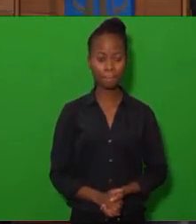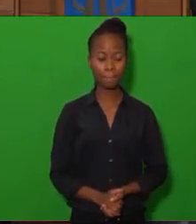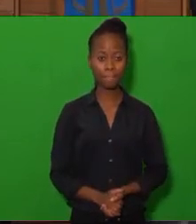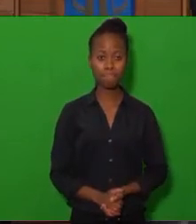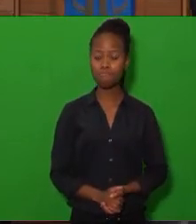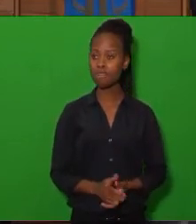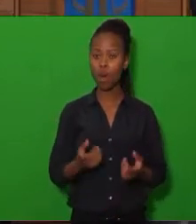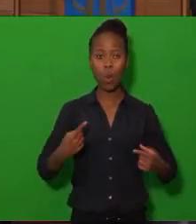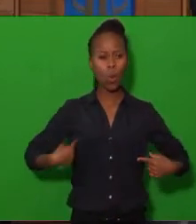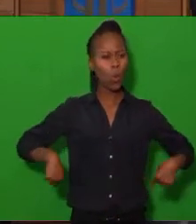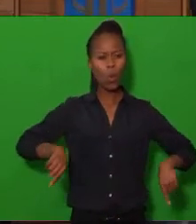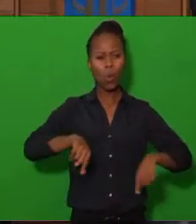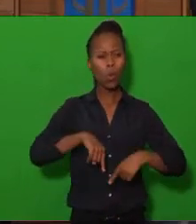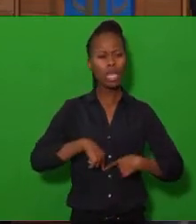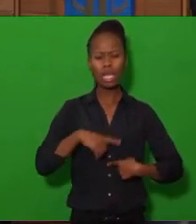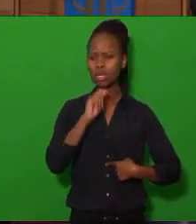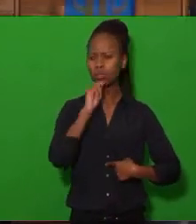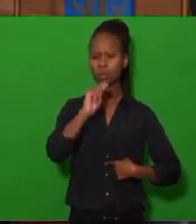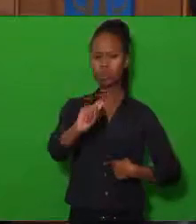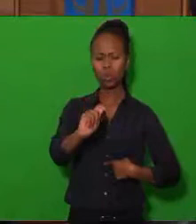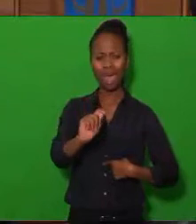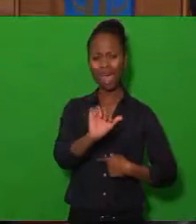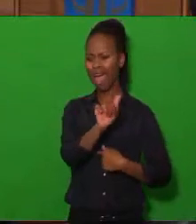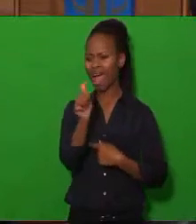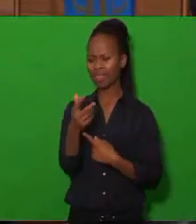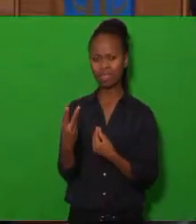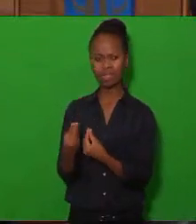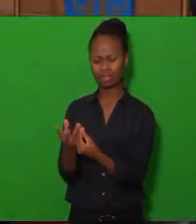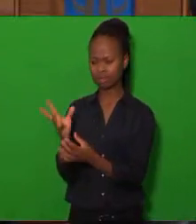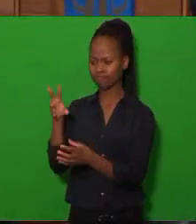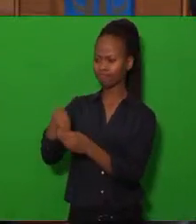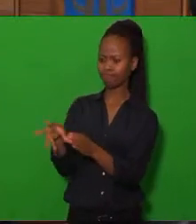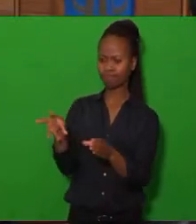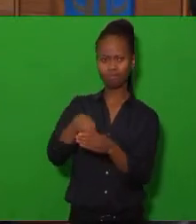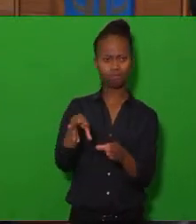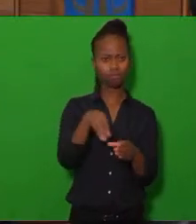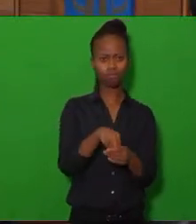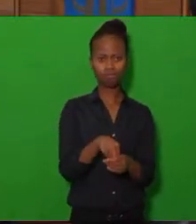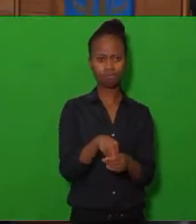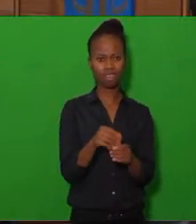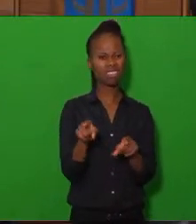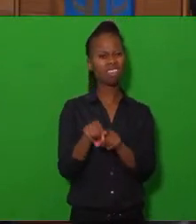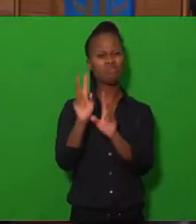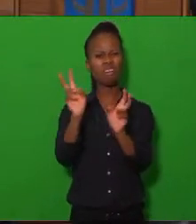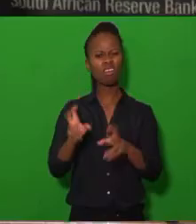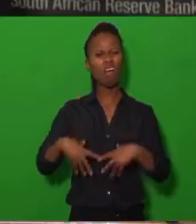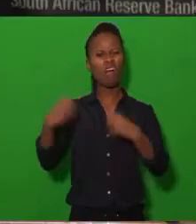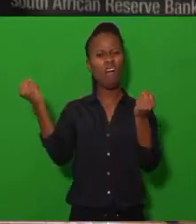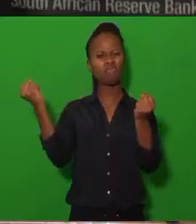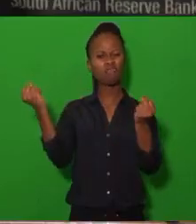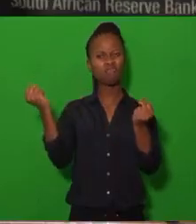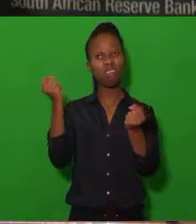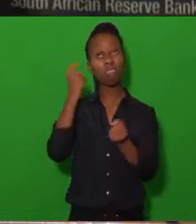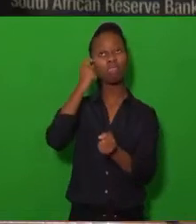We didn't quite factor in the impact of a load shedding. But we also do